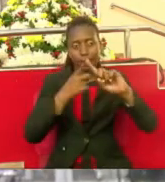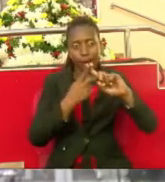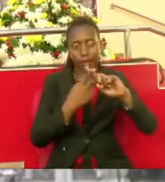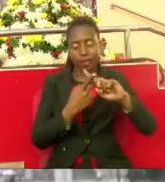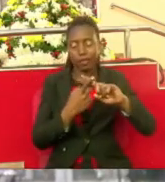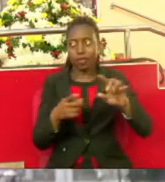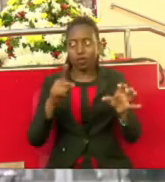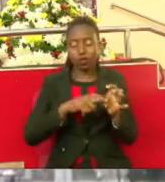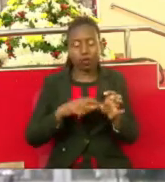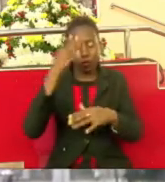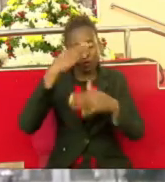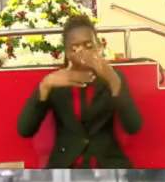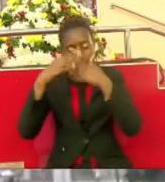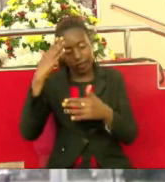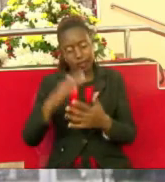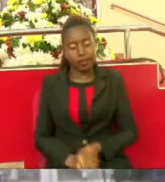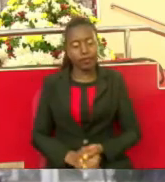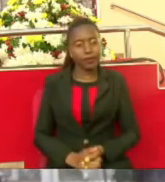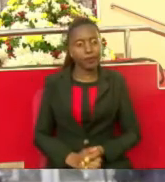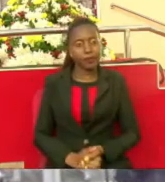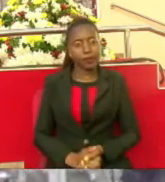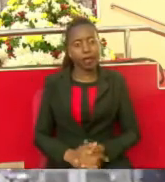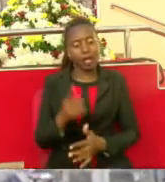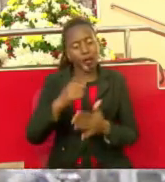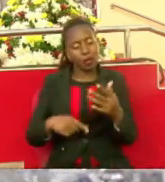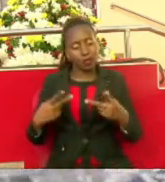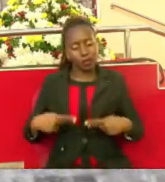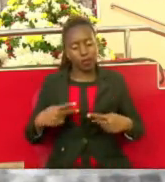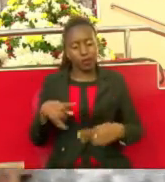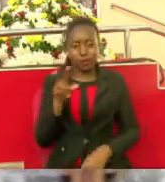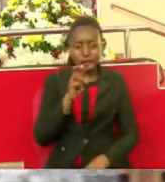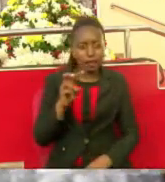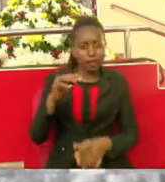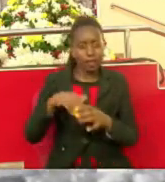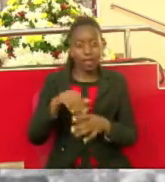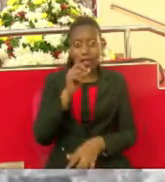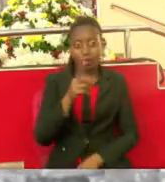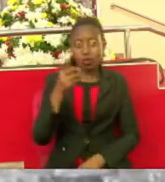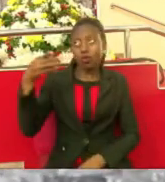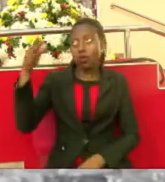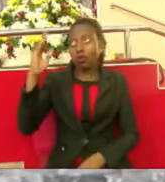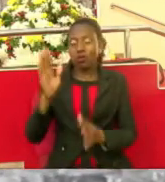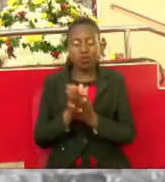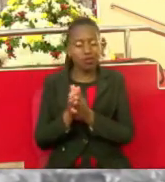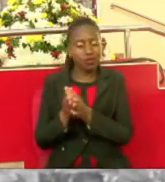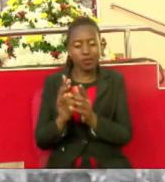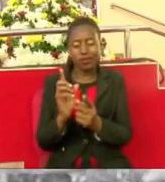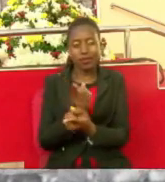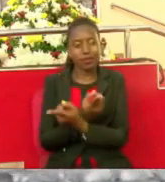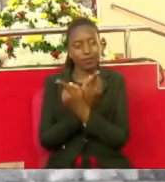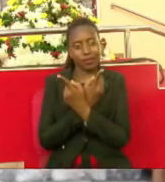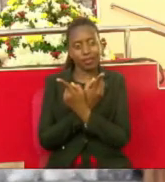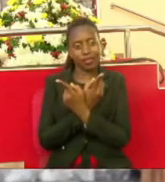kwa sababu kitu ambacho watu wanaona, God has a different story. Mungu ana hadithi tofauti. They may be seeing you as a prisoner like Joseph. Wanaweza